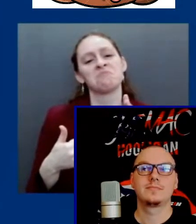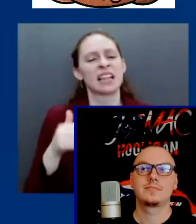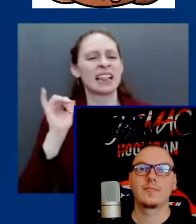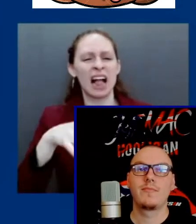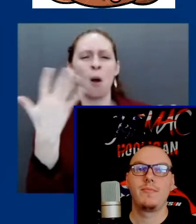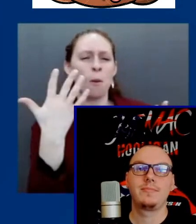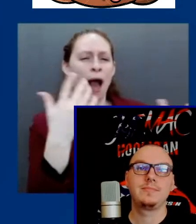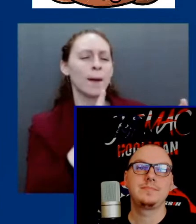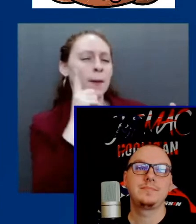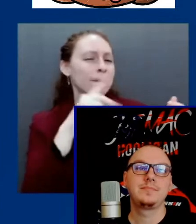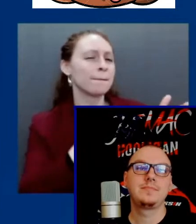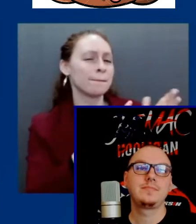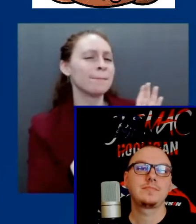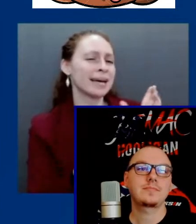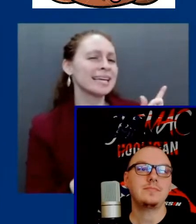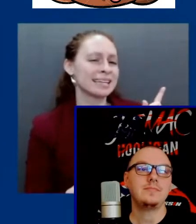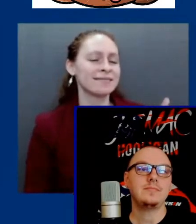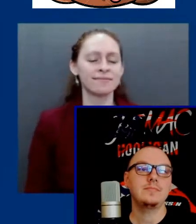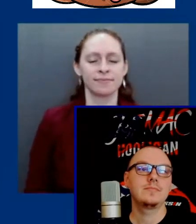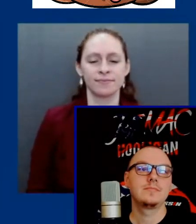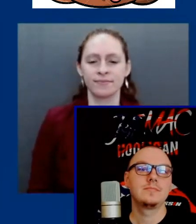Let's go to Ouija at CBS.